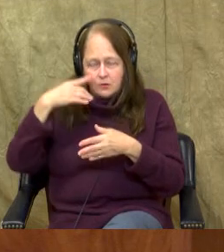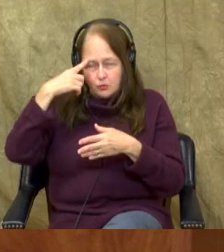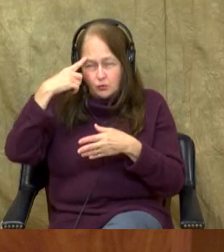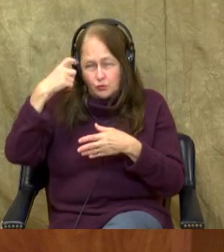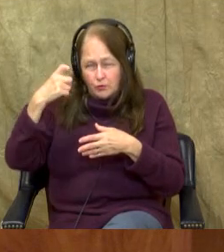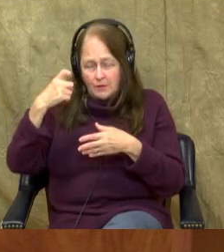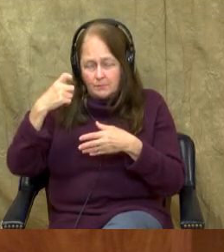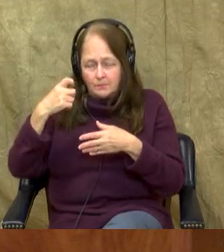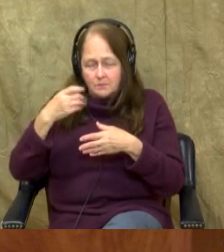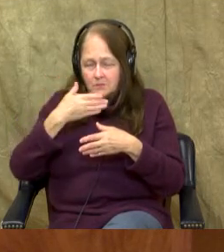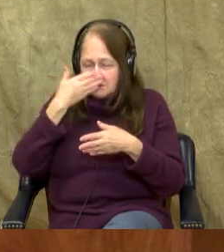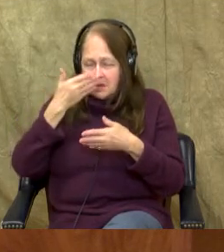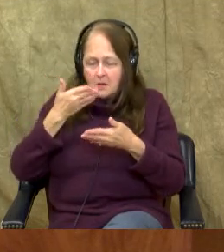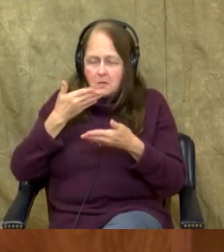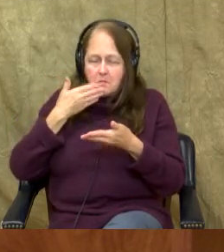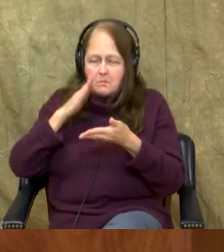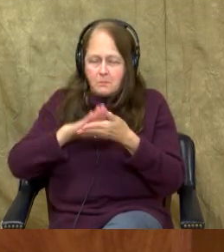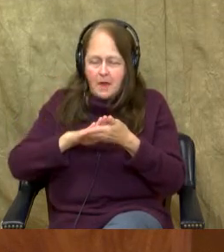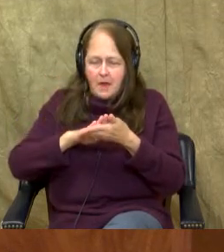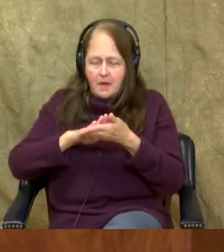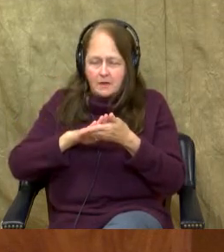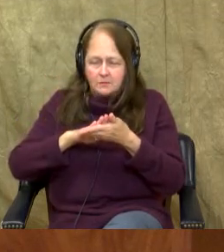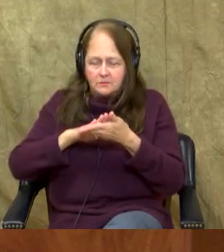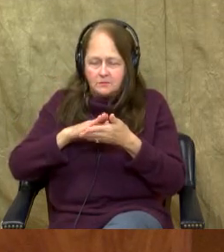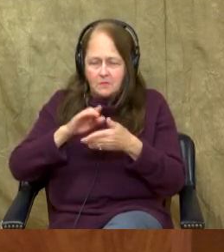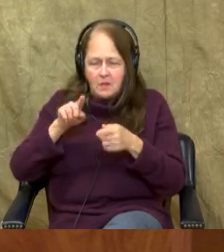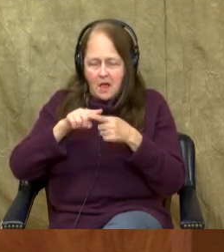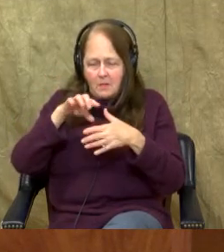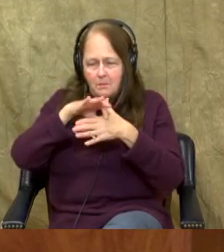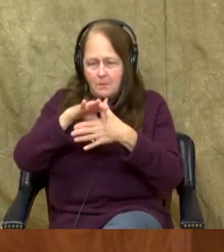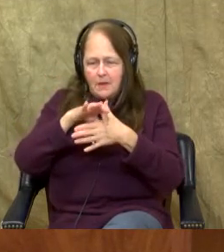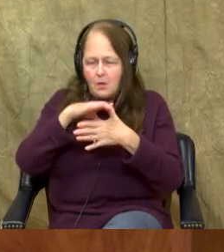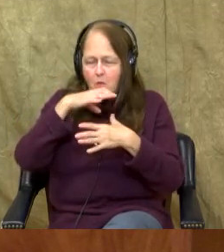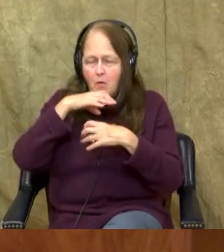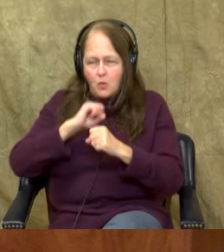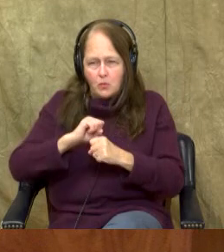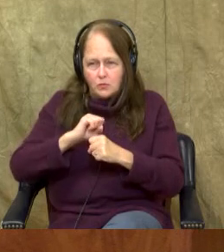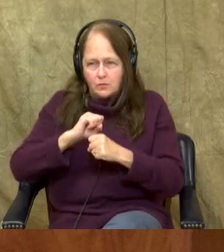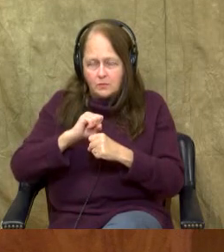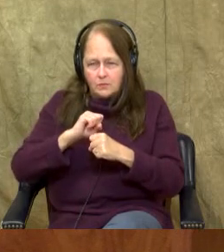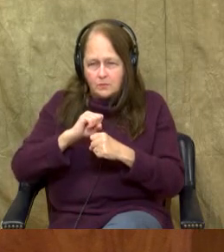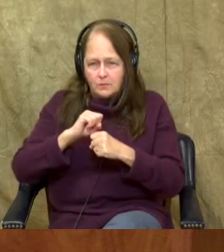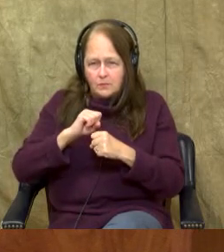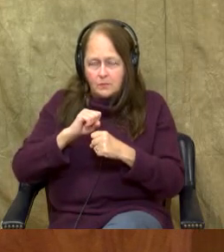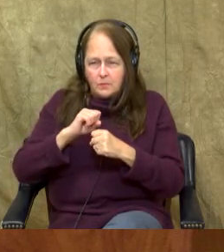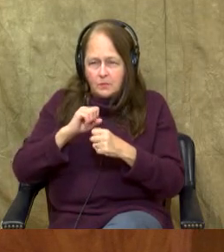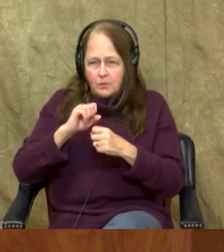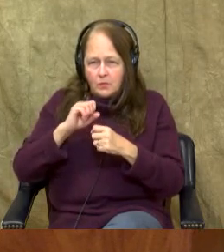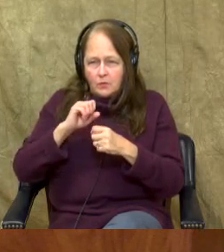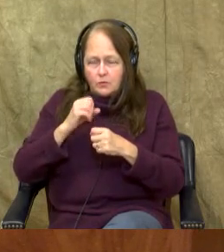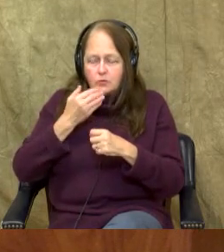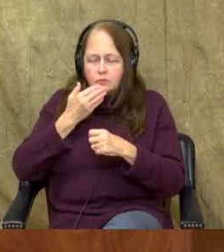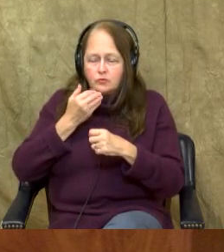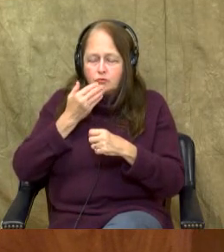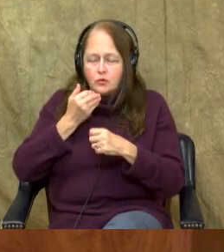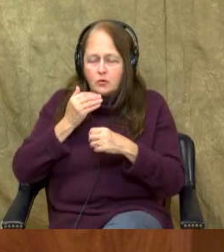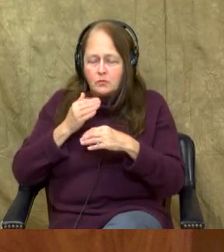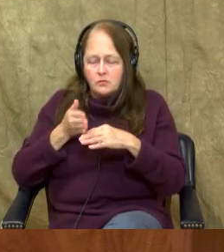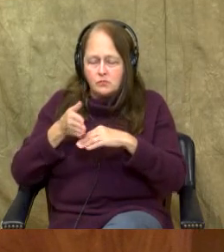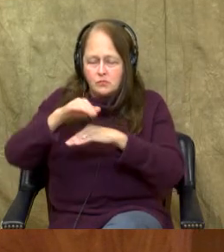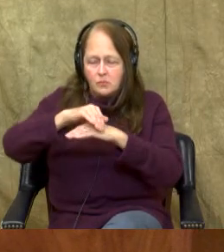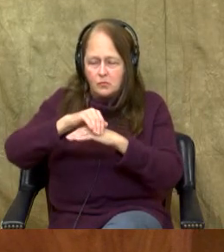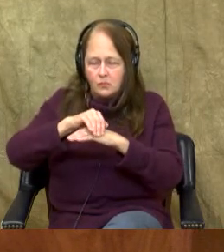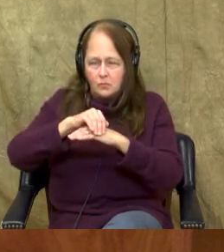meat, I don't think I want that dream. That's a pretty bad dream. Or does it crust and sugar over